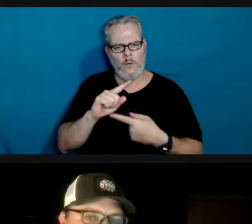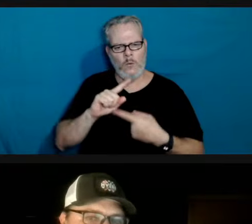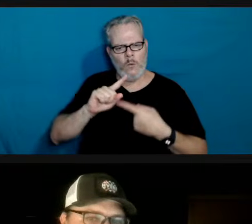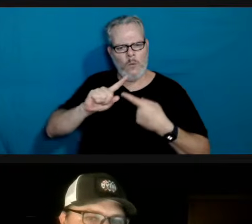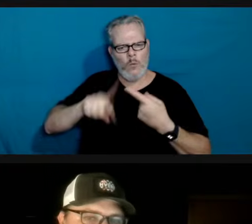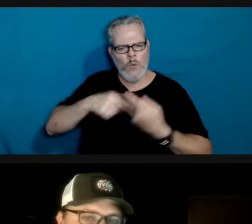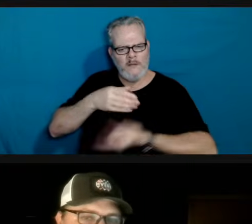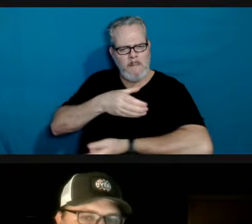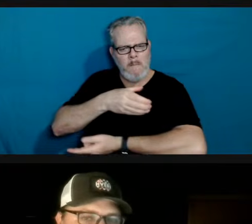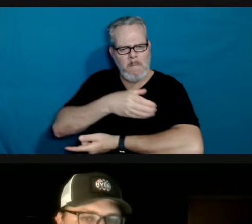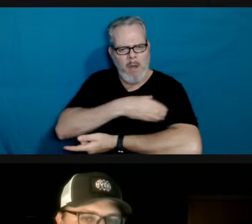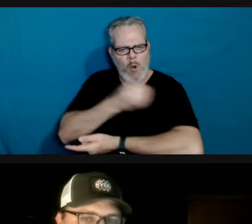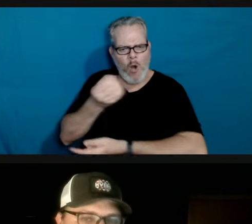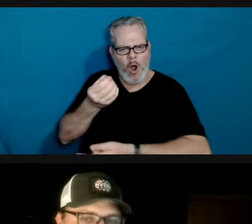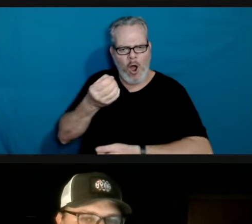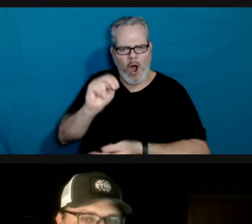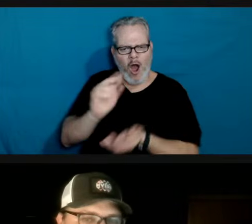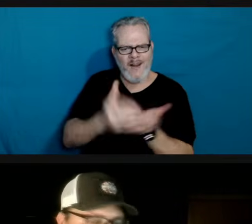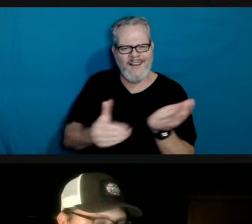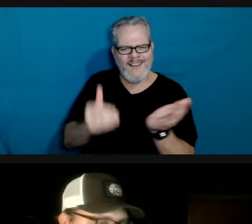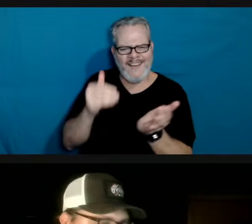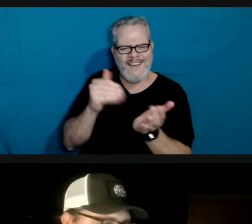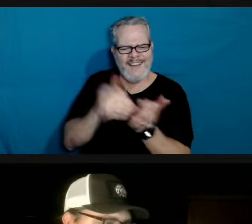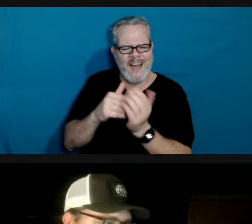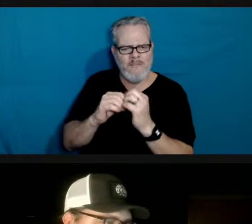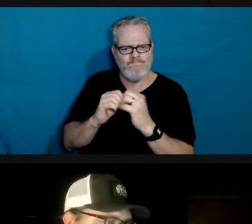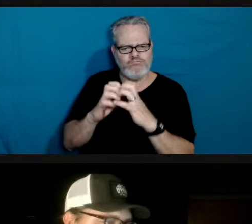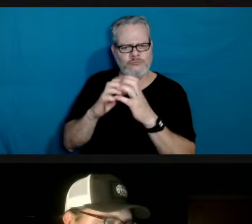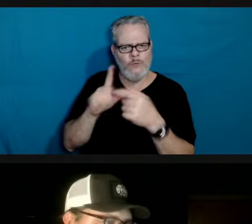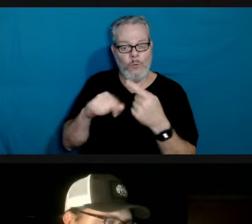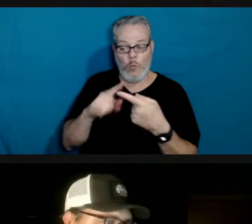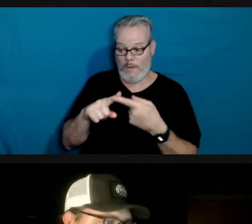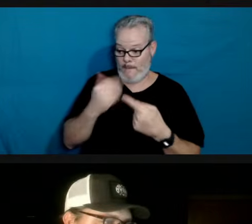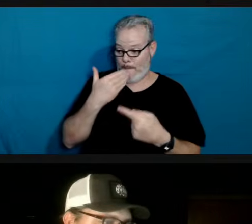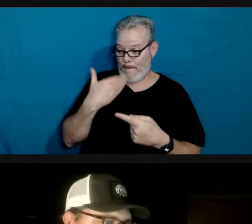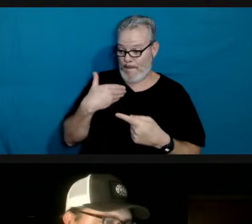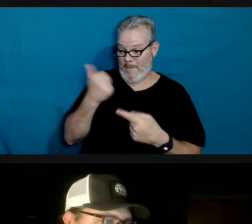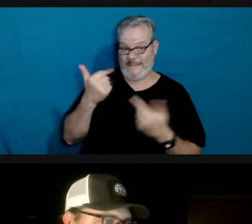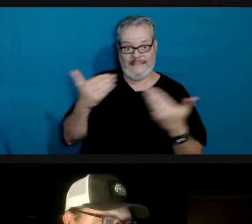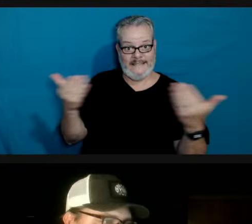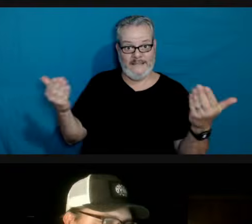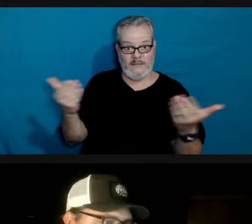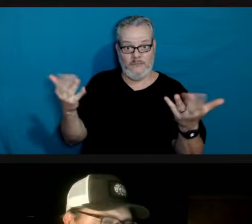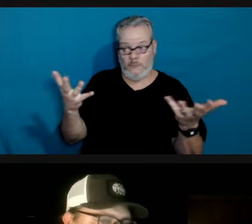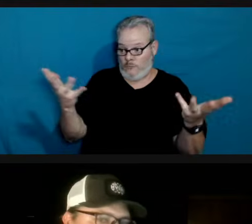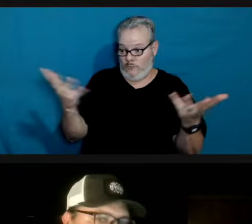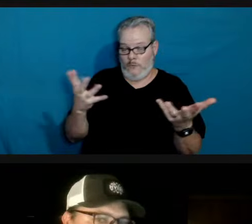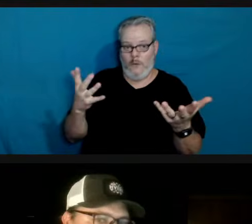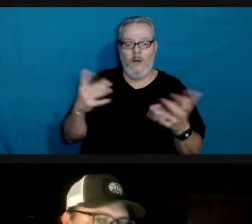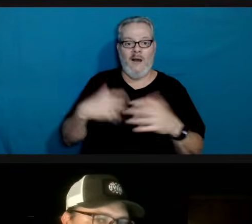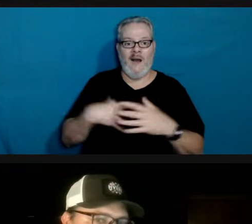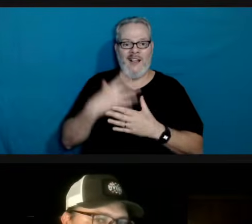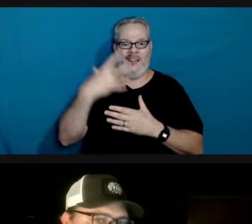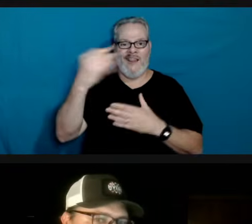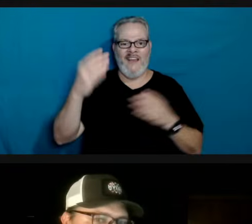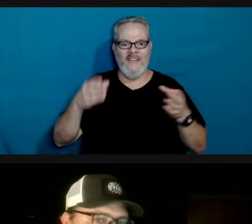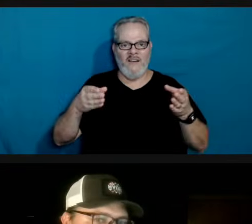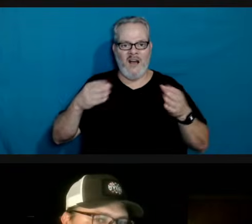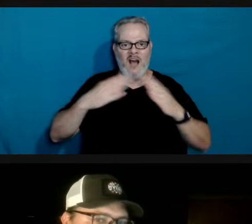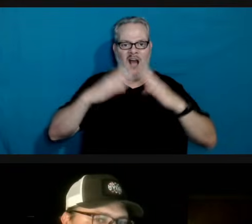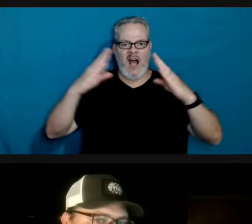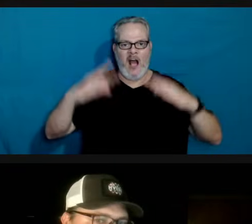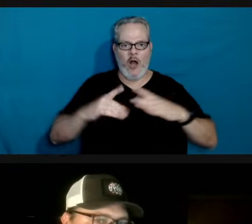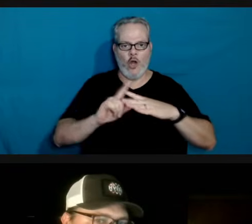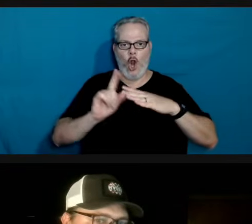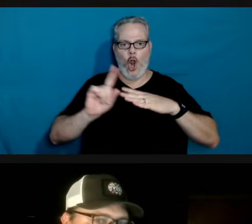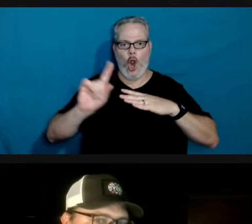knows, right? And the best thing I have on that is just going out to the street, looking at the spot that has some damage to